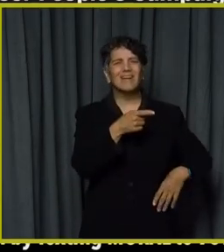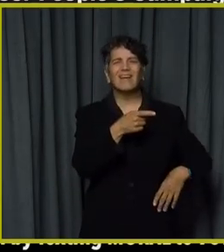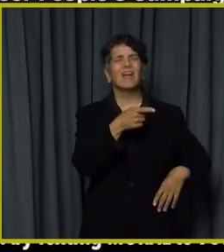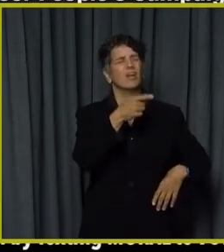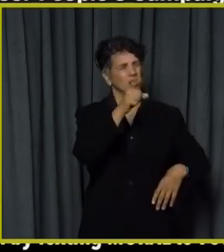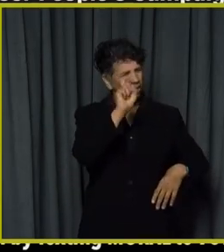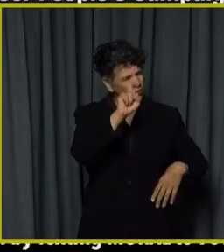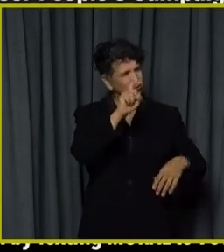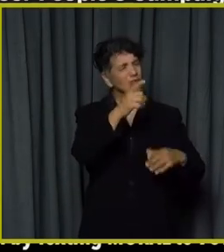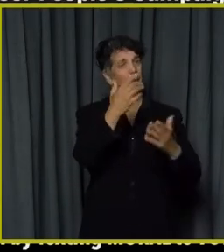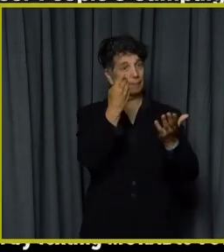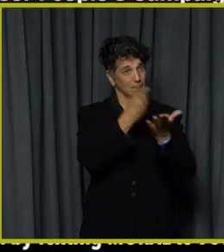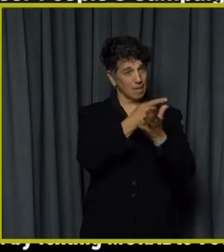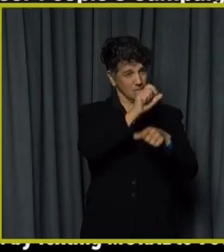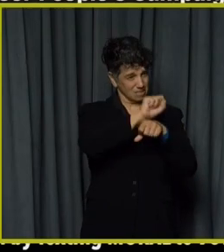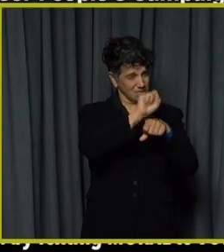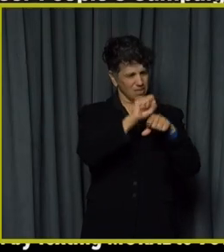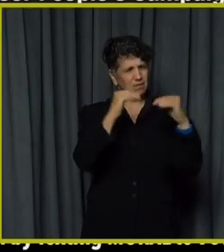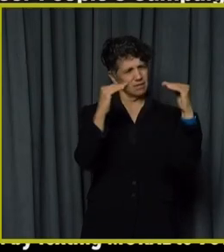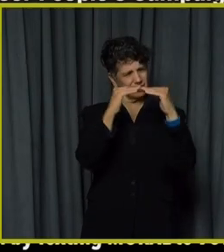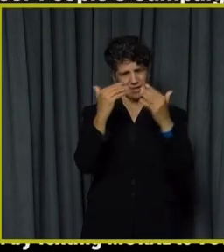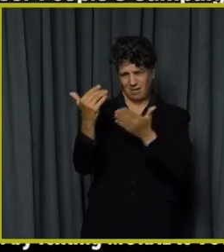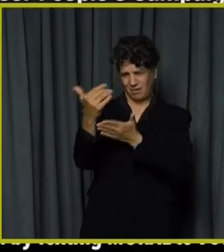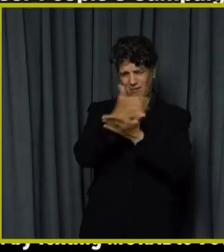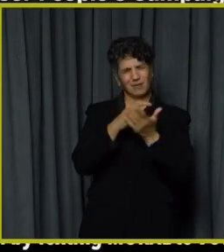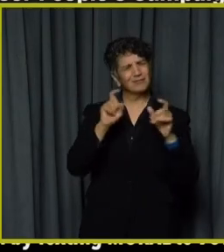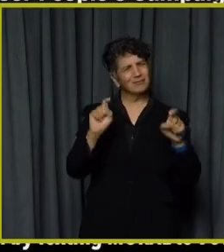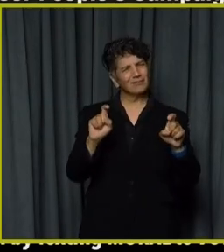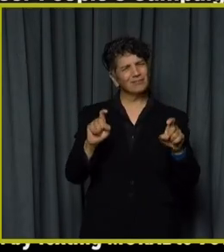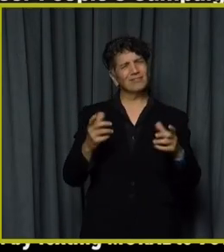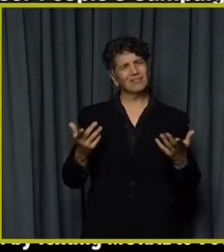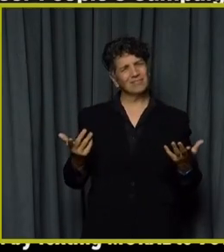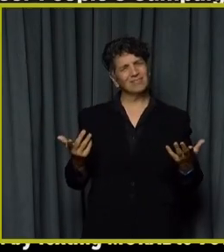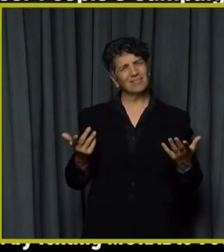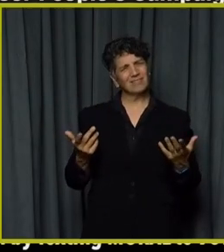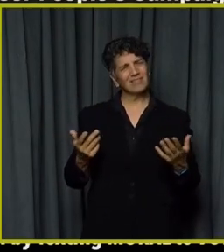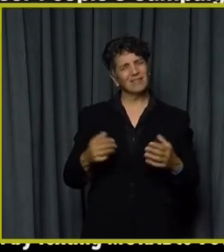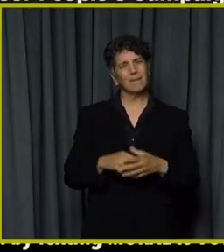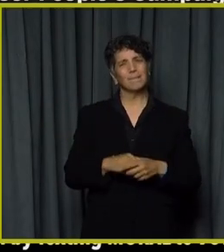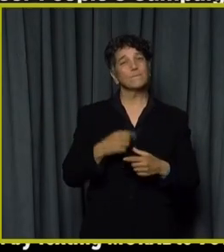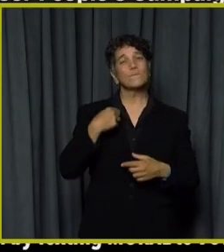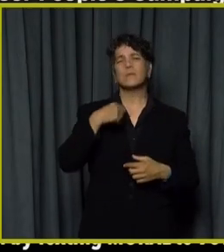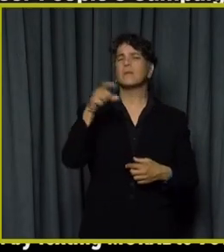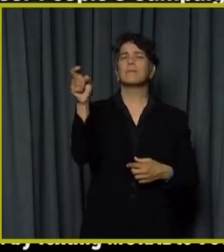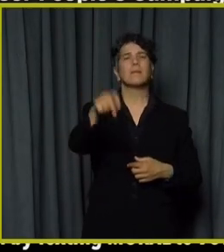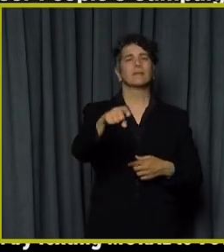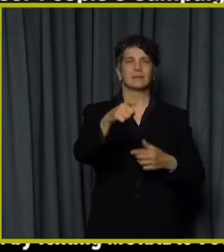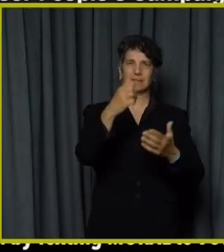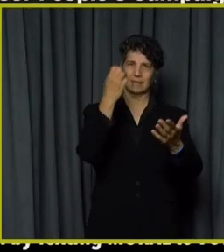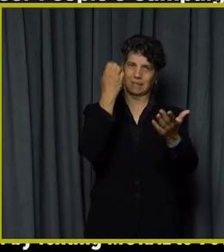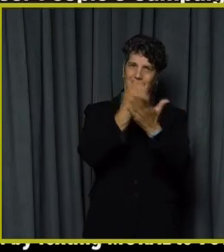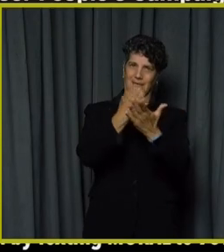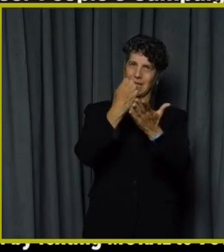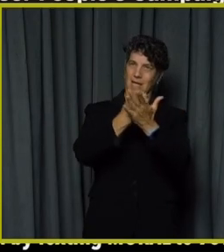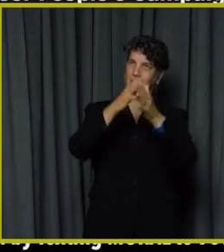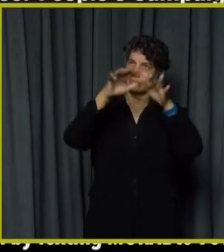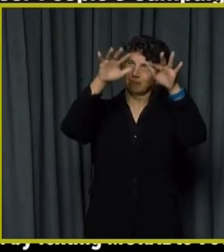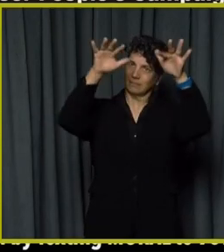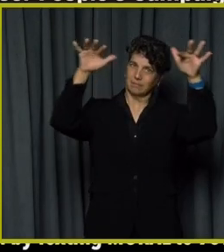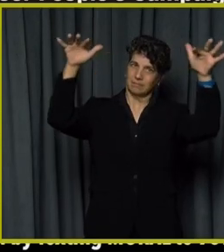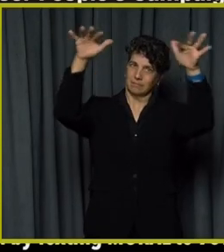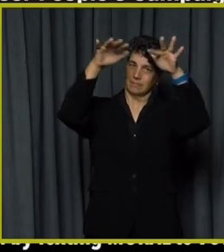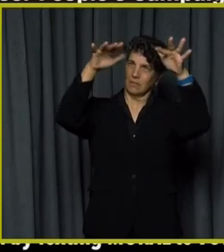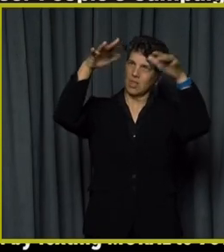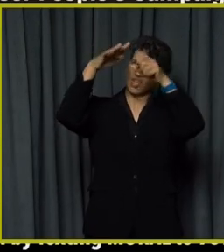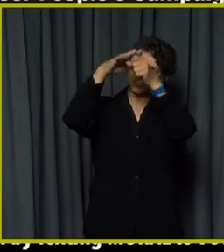most astonishingly, overturning those economic systems benefits not only the enslaved and the poor, it actually